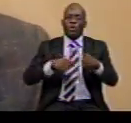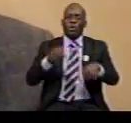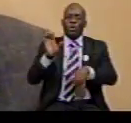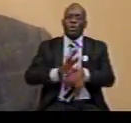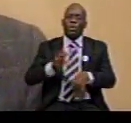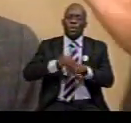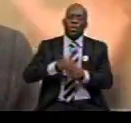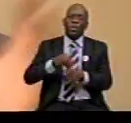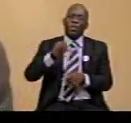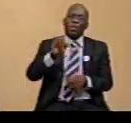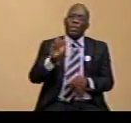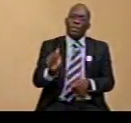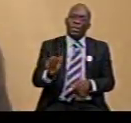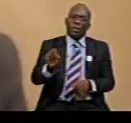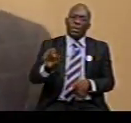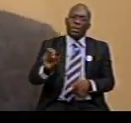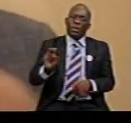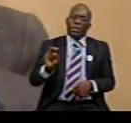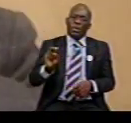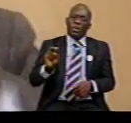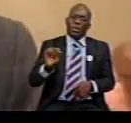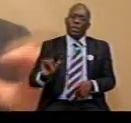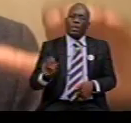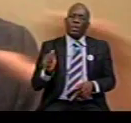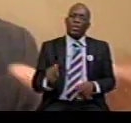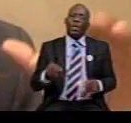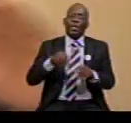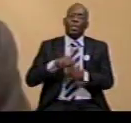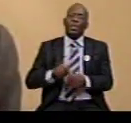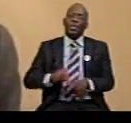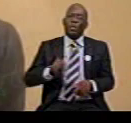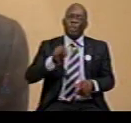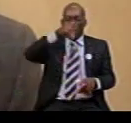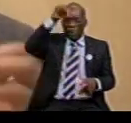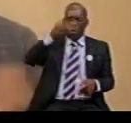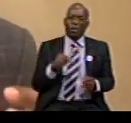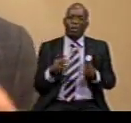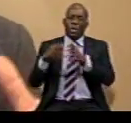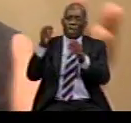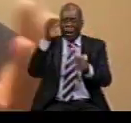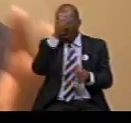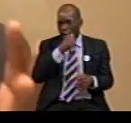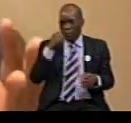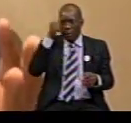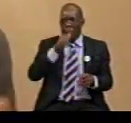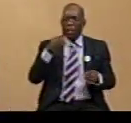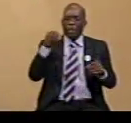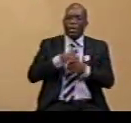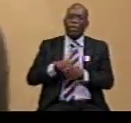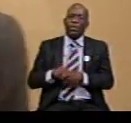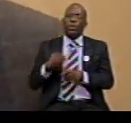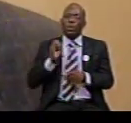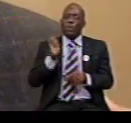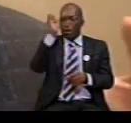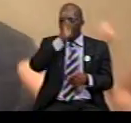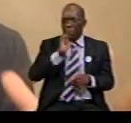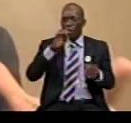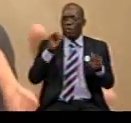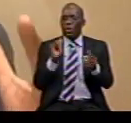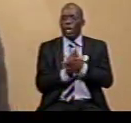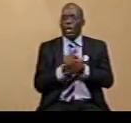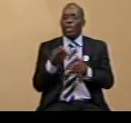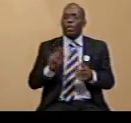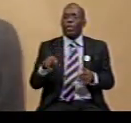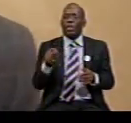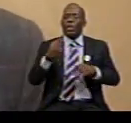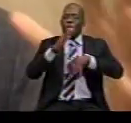in North Africa, across Africa, all the persecuted churches in Europe. Let's pray that the comfort of the Spirit, the